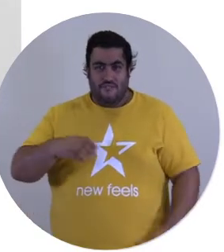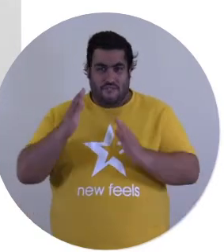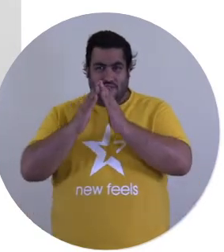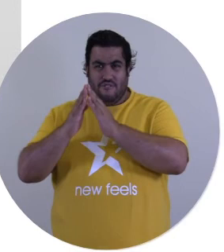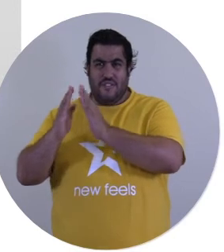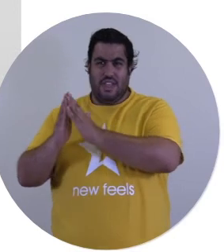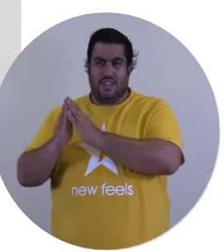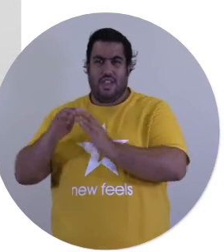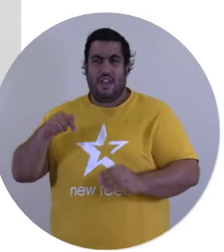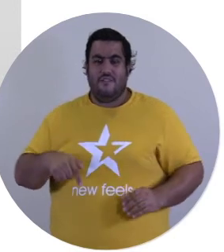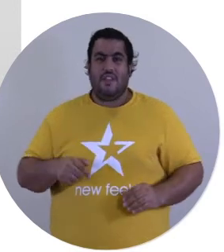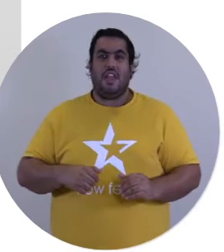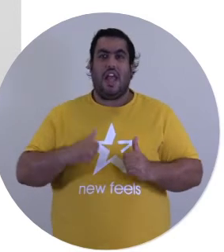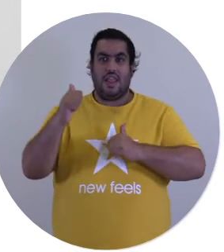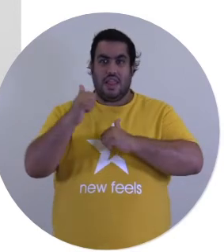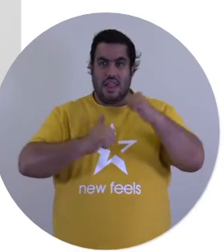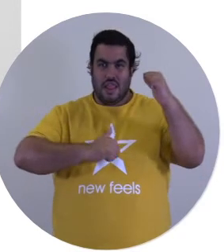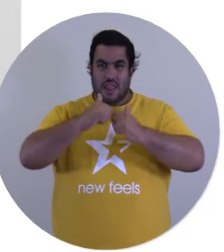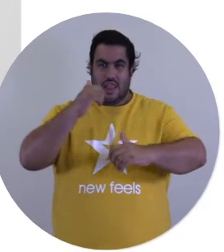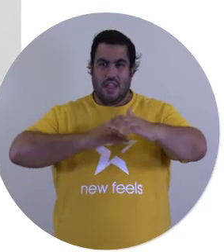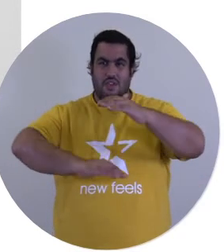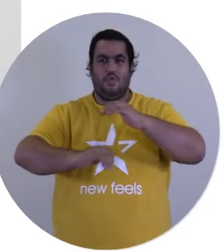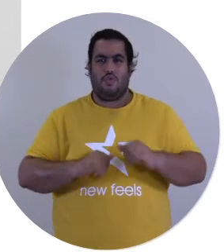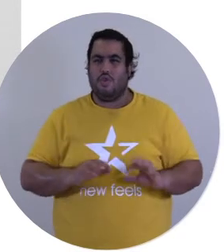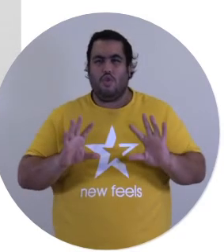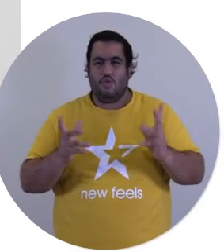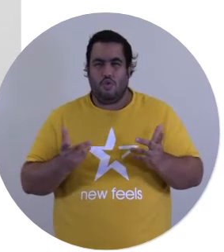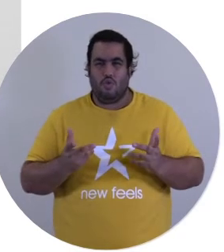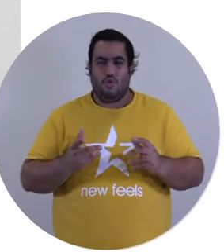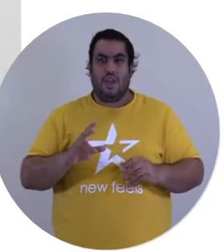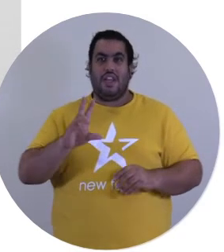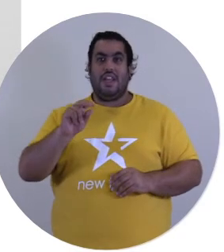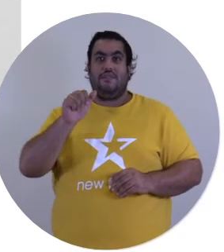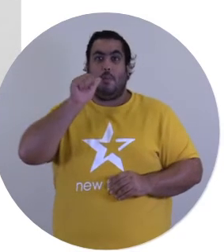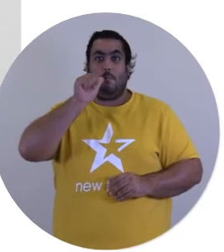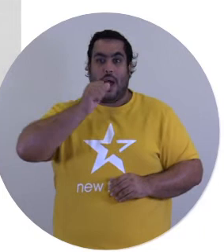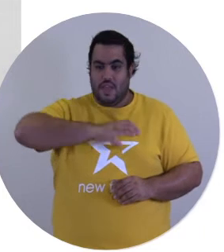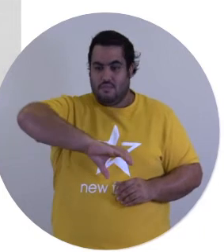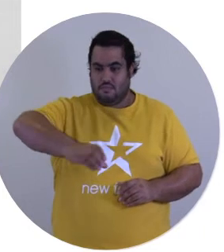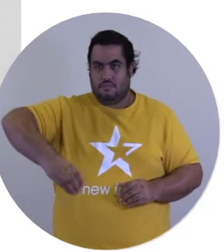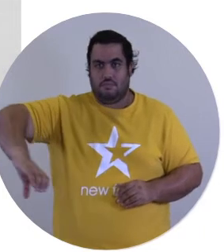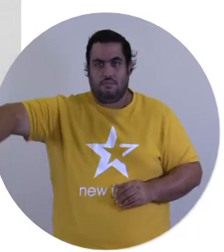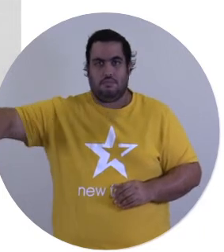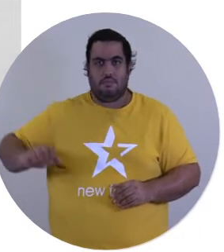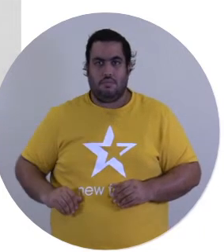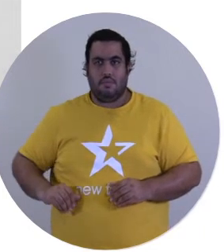infrastructure. Infrastructure means the basic physical structure of a